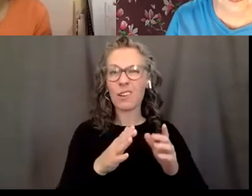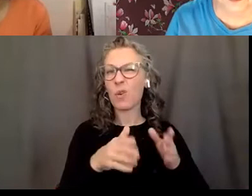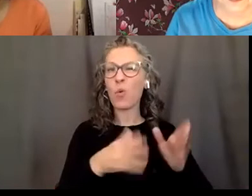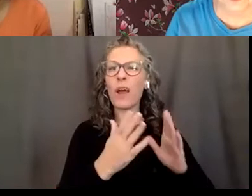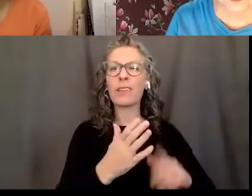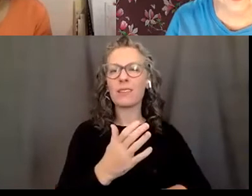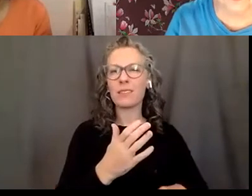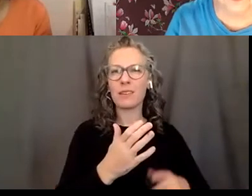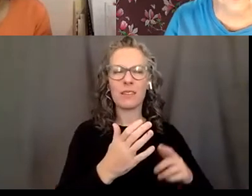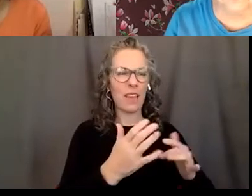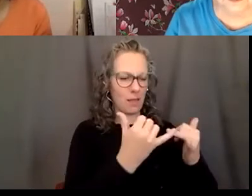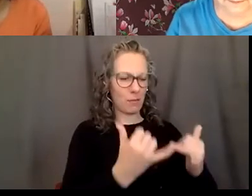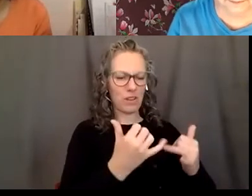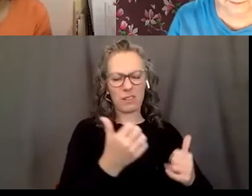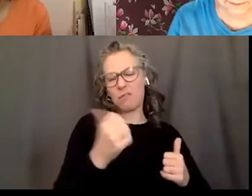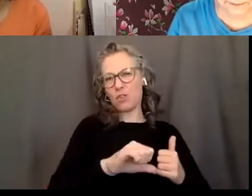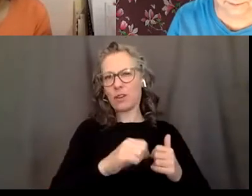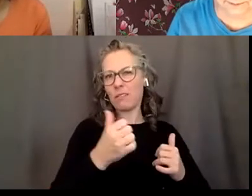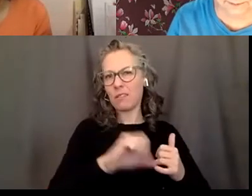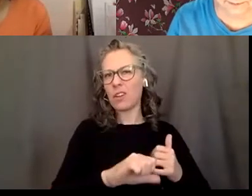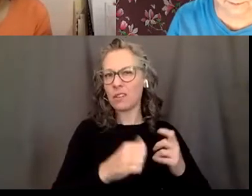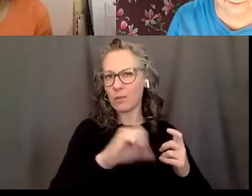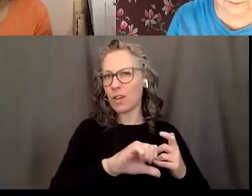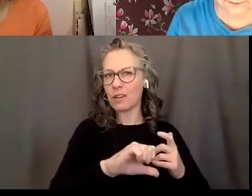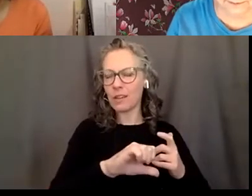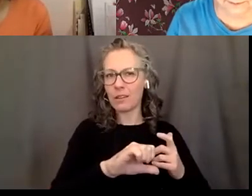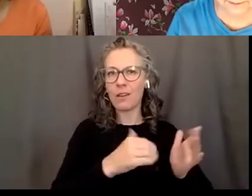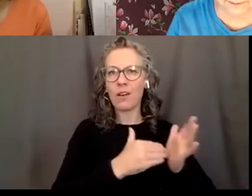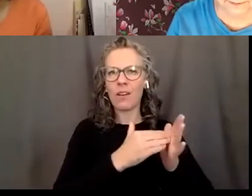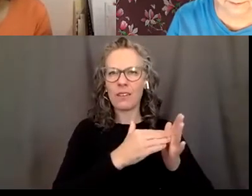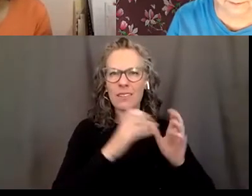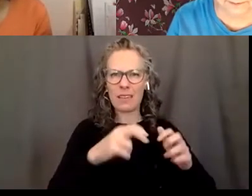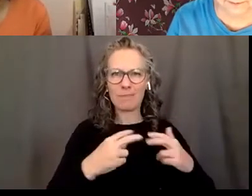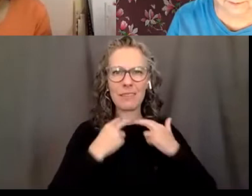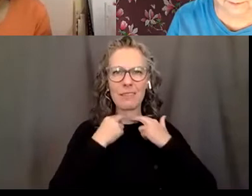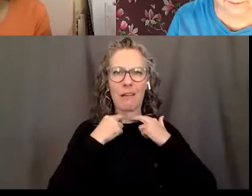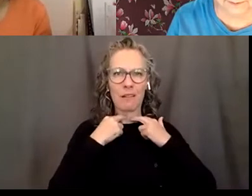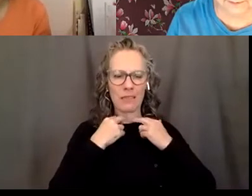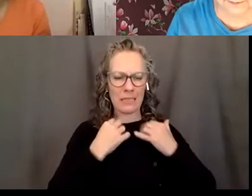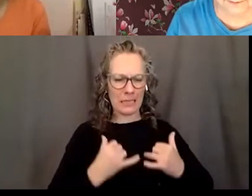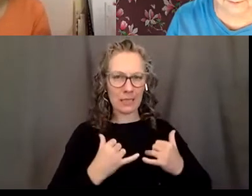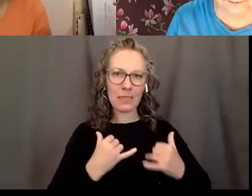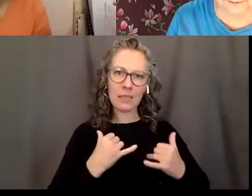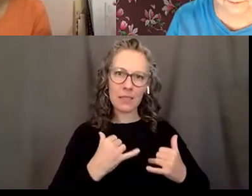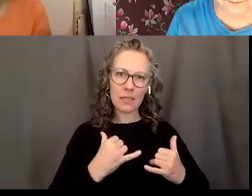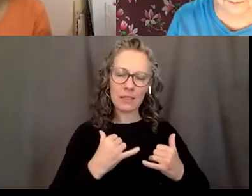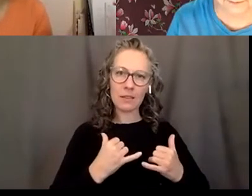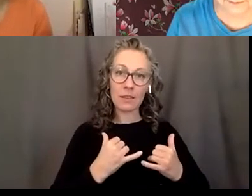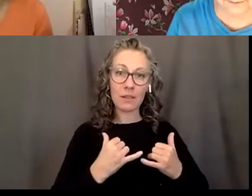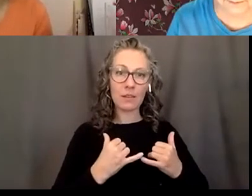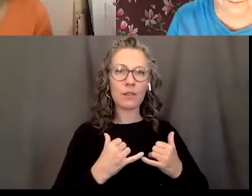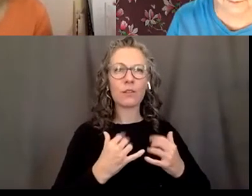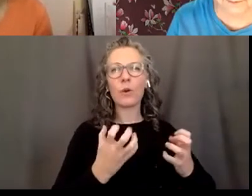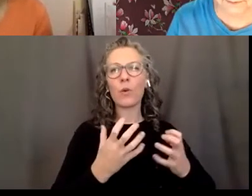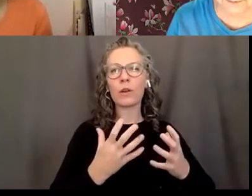it is now, pushing away how it is now, that often can get us stuck in how it is now. So ideally we have an embracing of